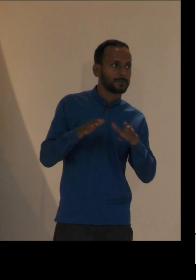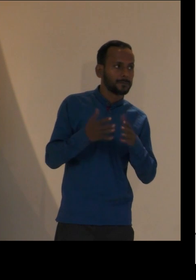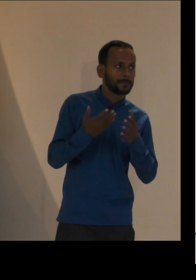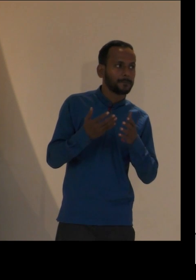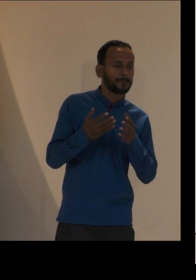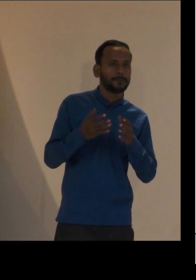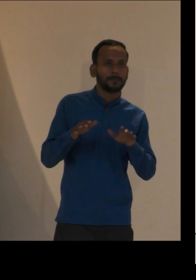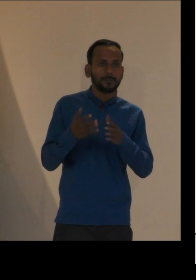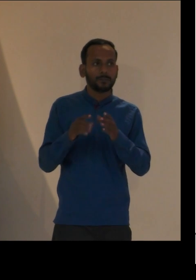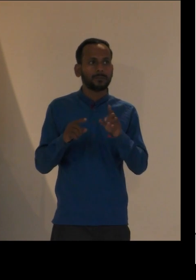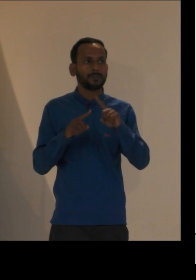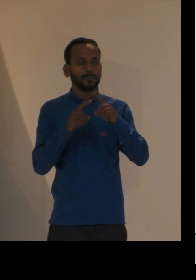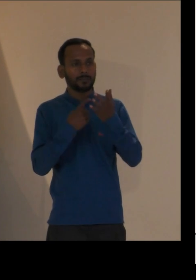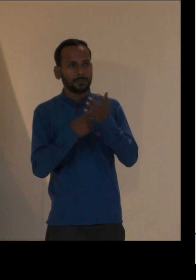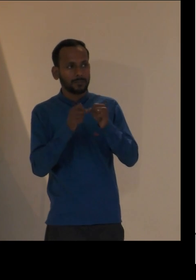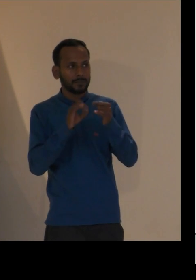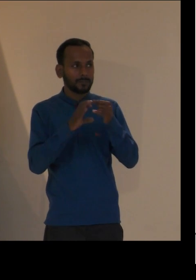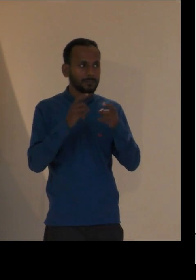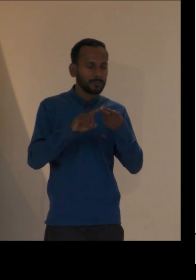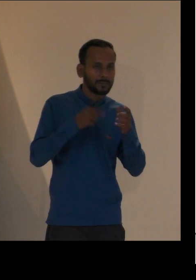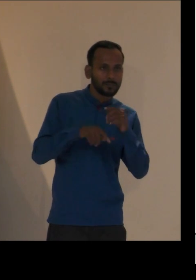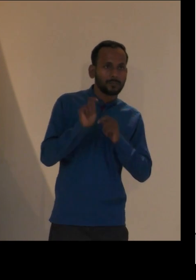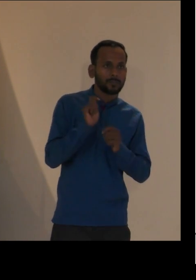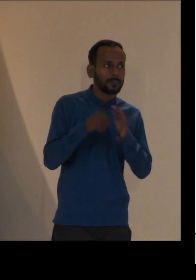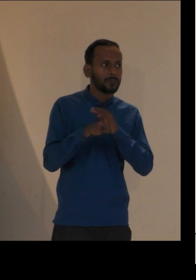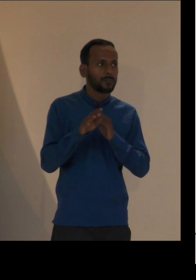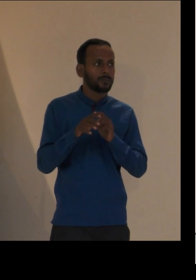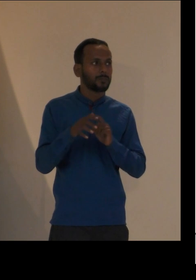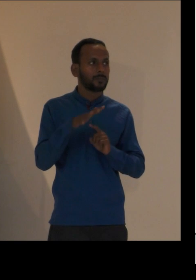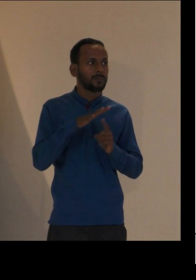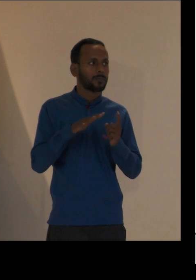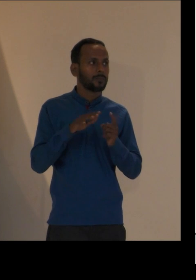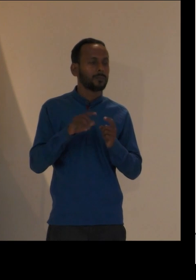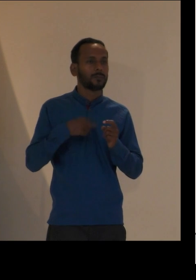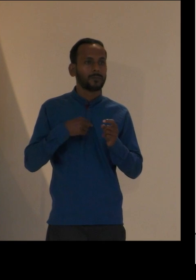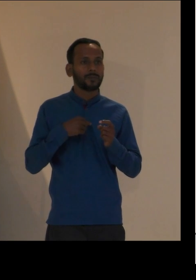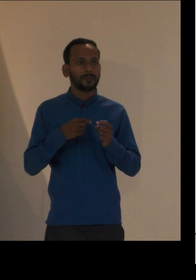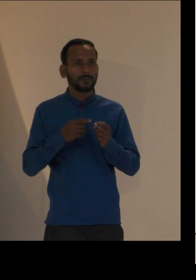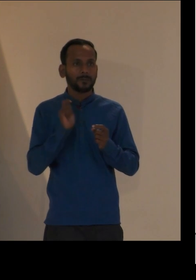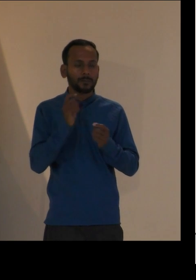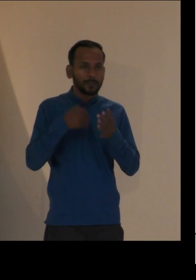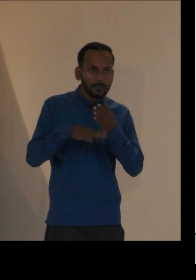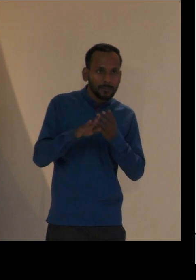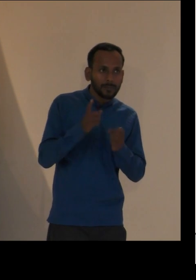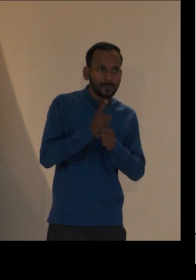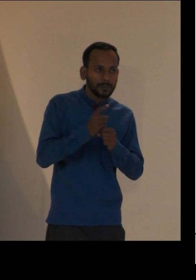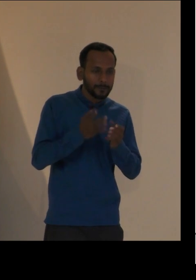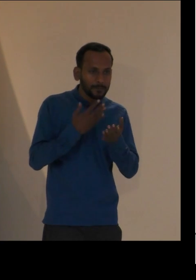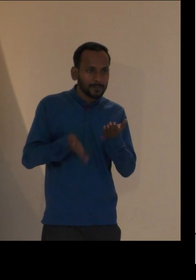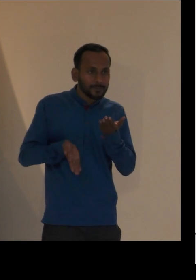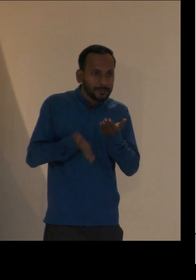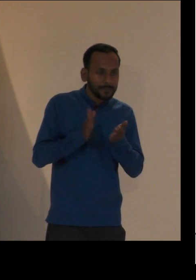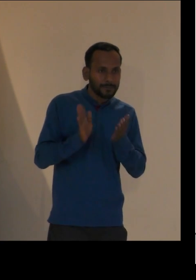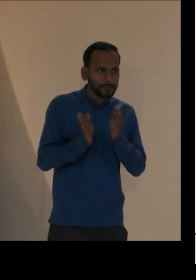all kinds of traces. And a lot of my work has been inspired as a teacher, as a writer, as